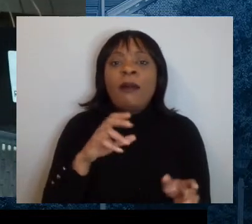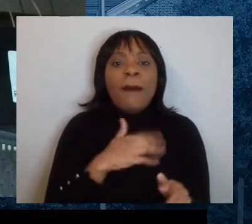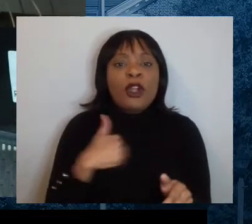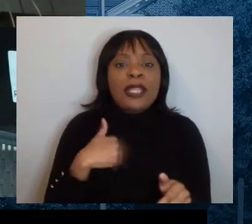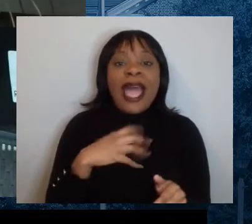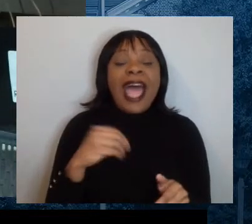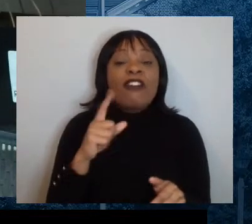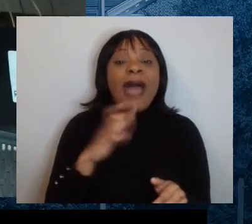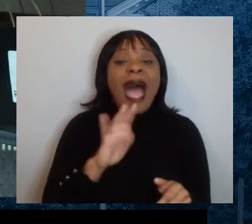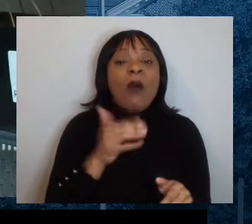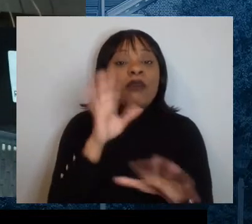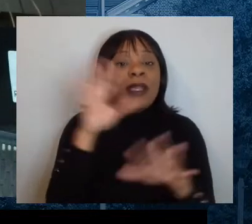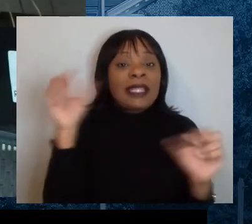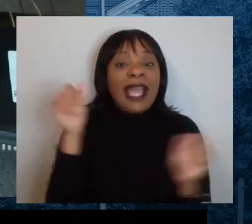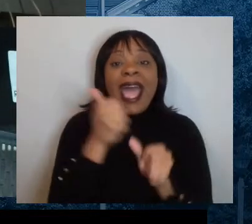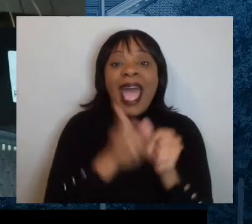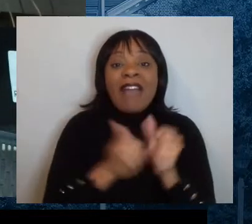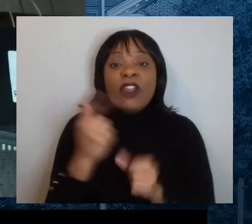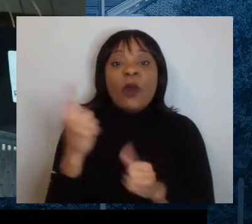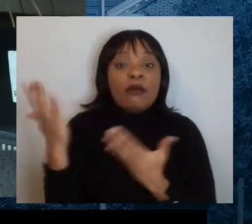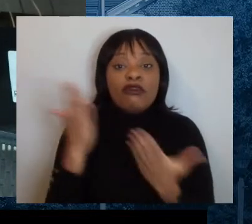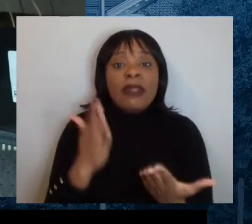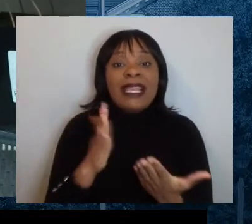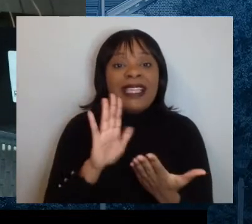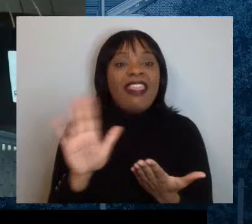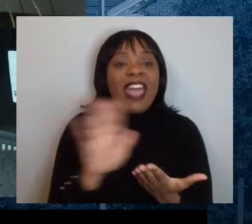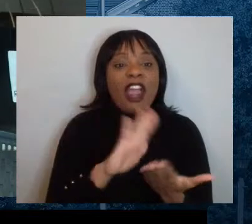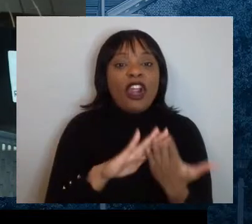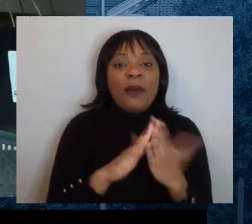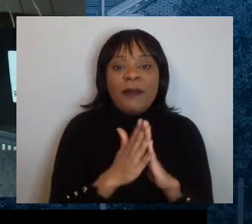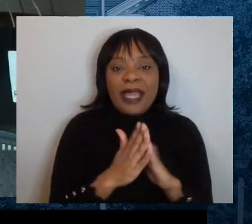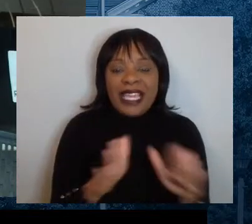Everybody brings their piece to the